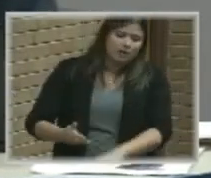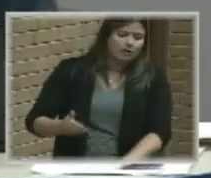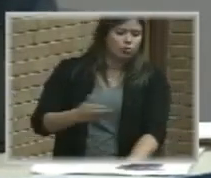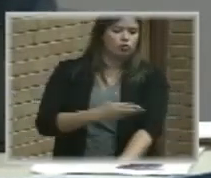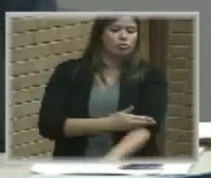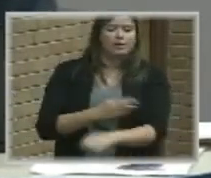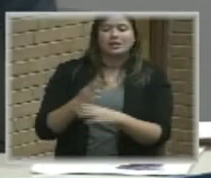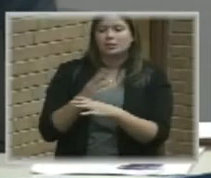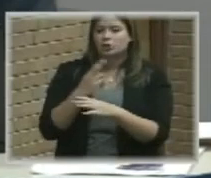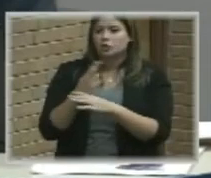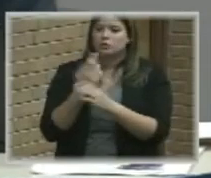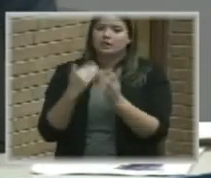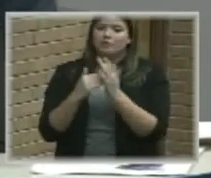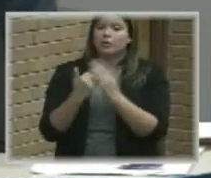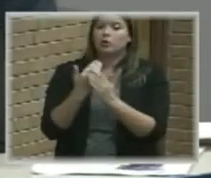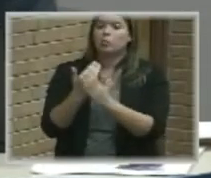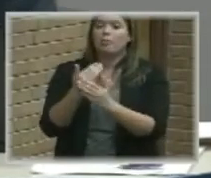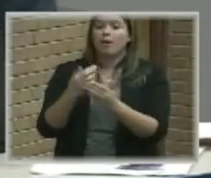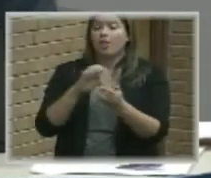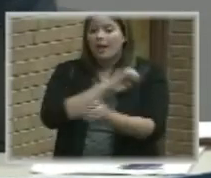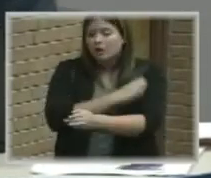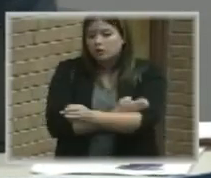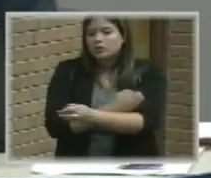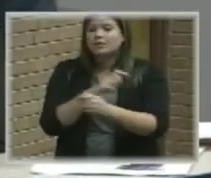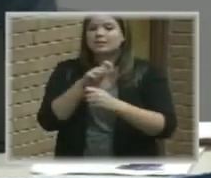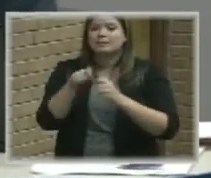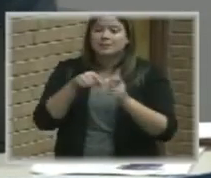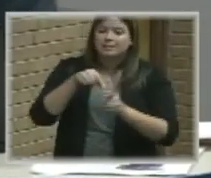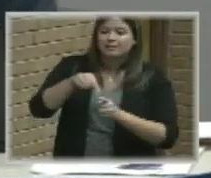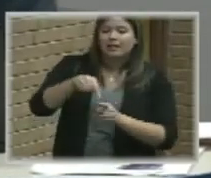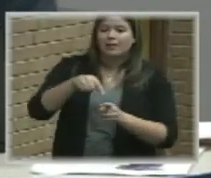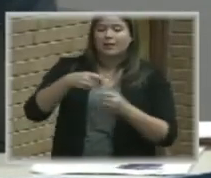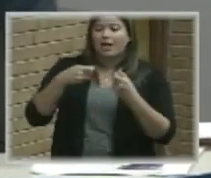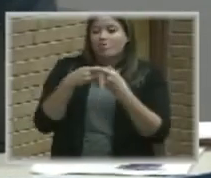renewable energy, specifically electricity